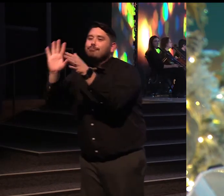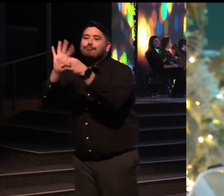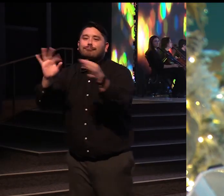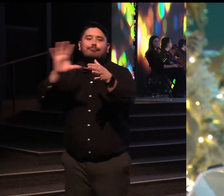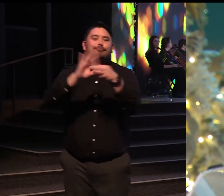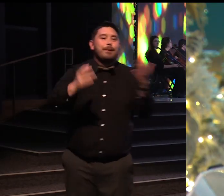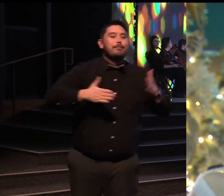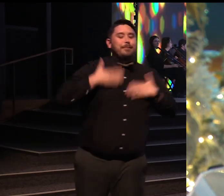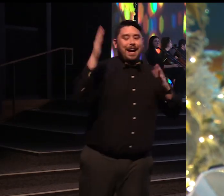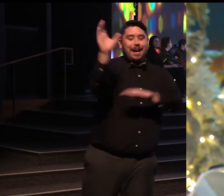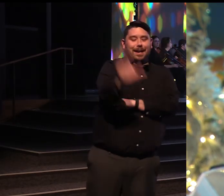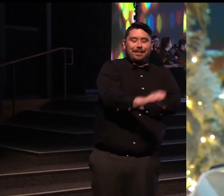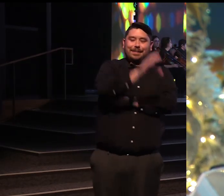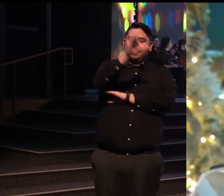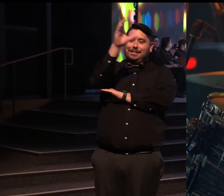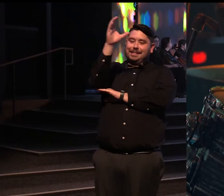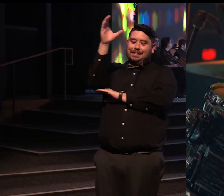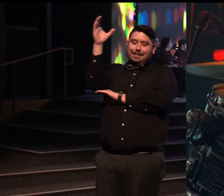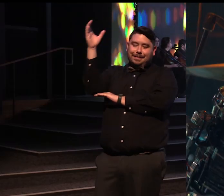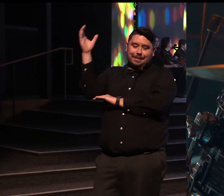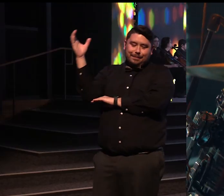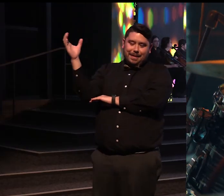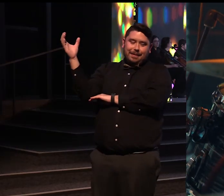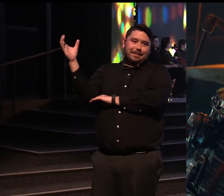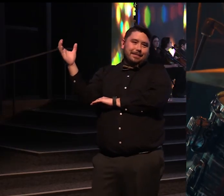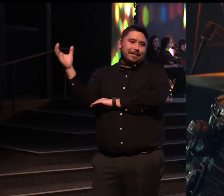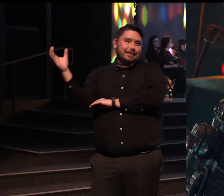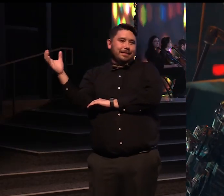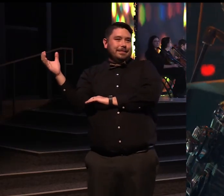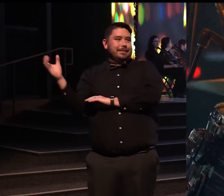Everywhere you look, somebody's wishing you a Merry